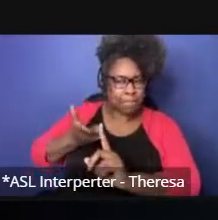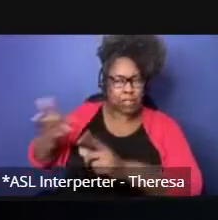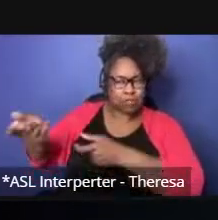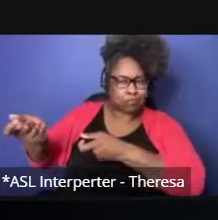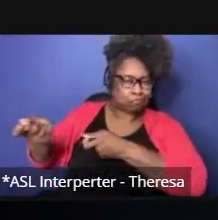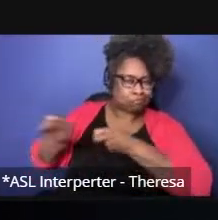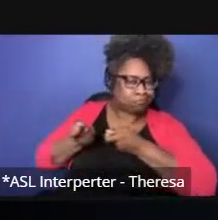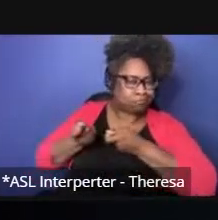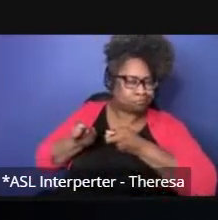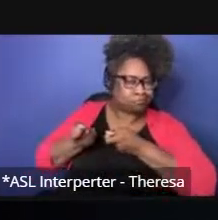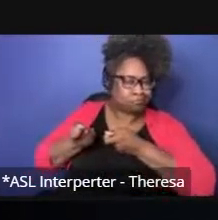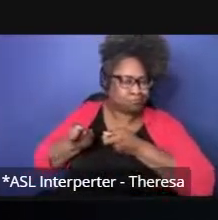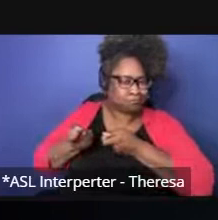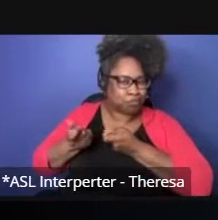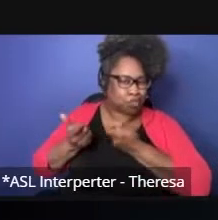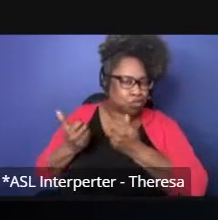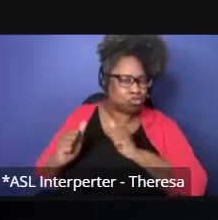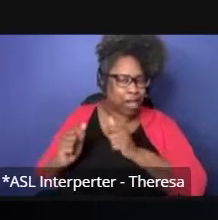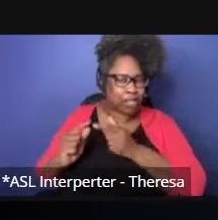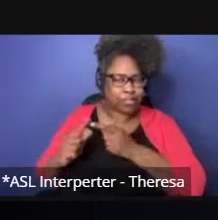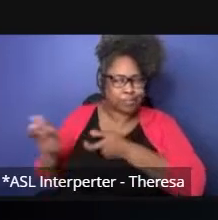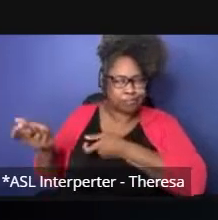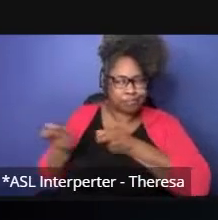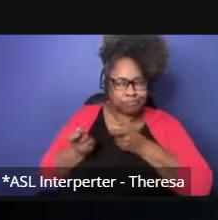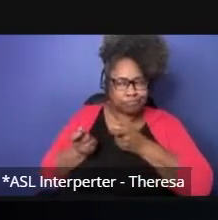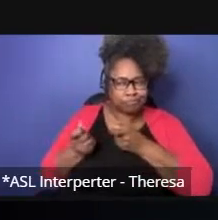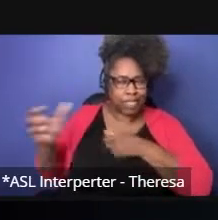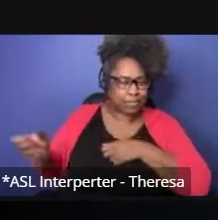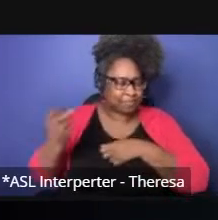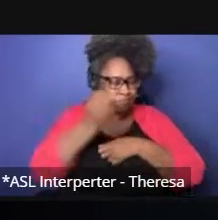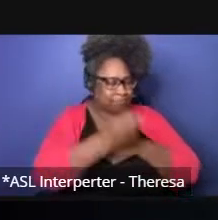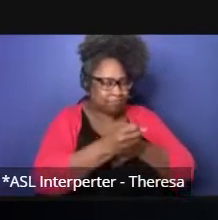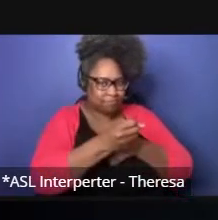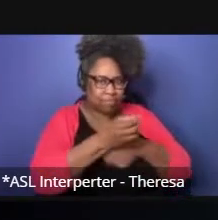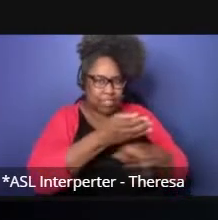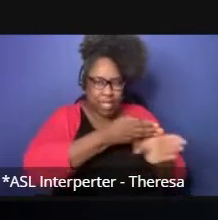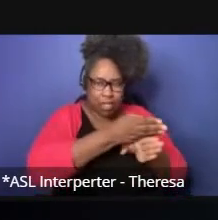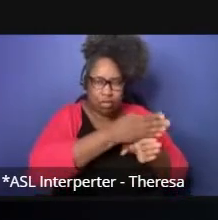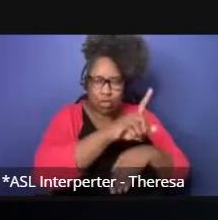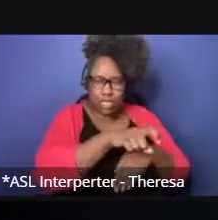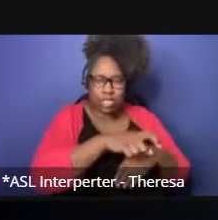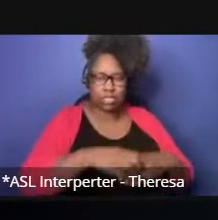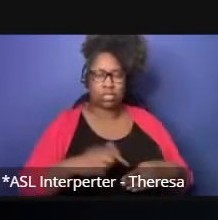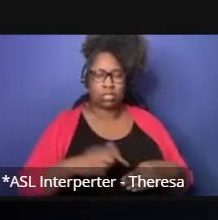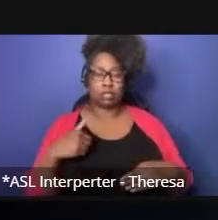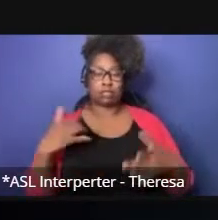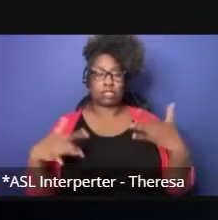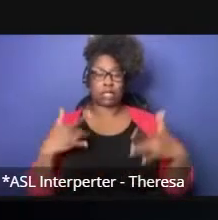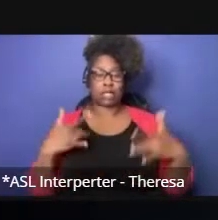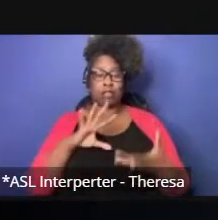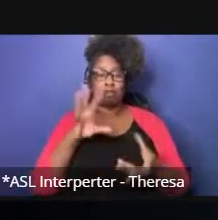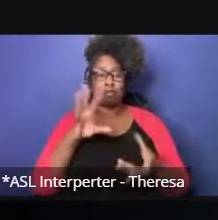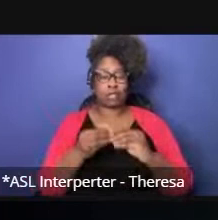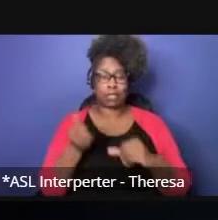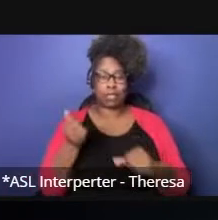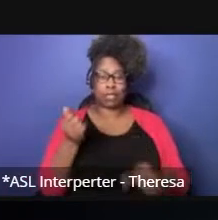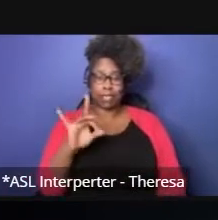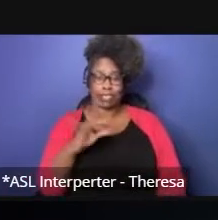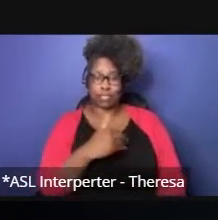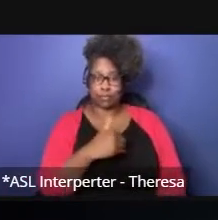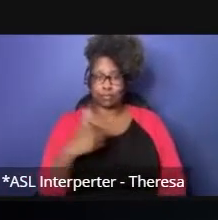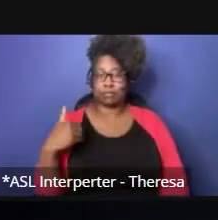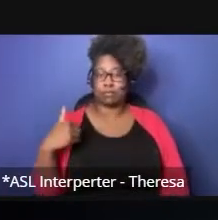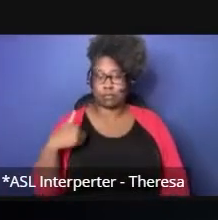over to what we need. And so I'm very excited. We have 18 members at this point in